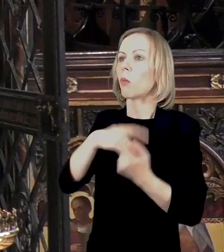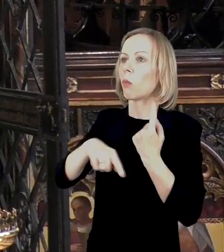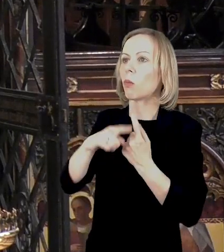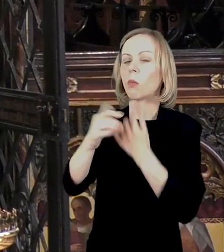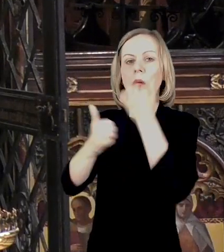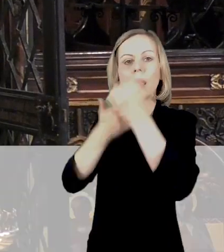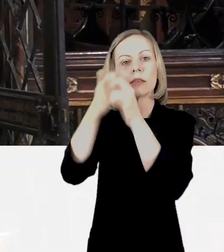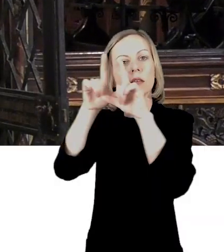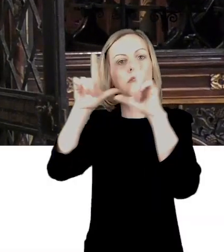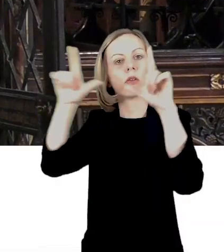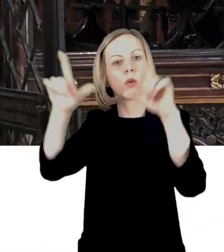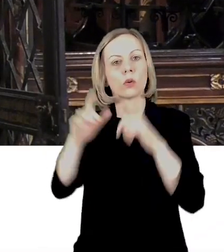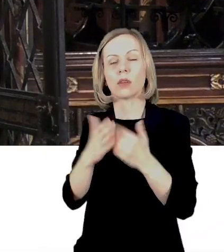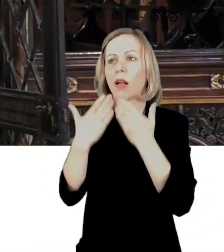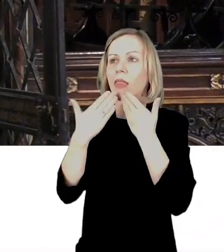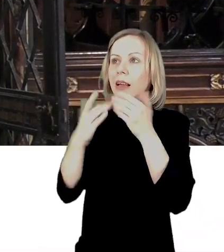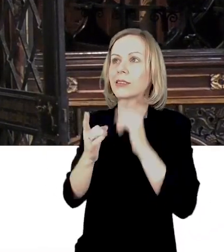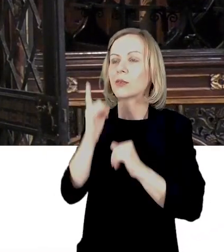let us bless the Lord.